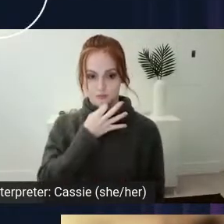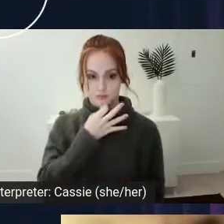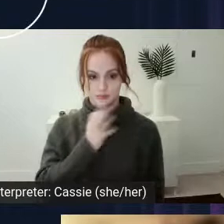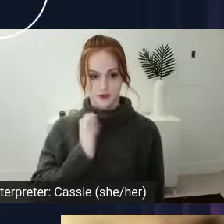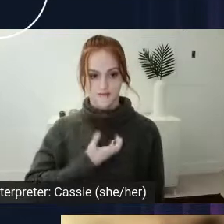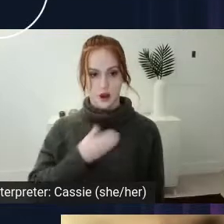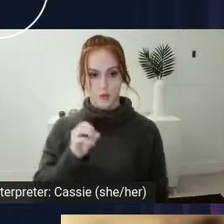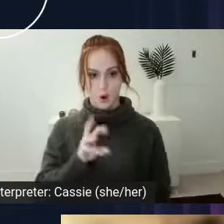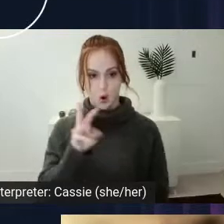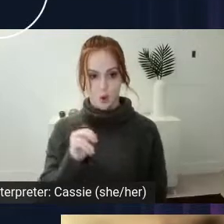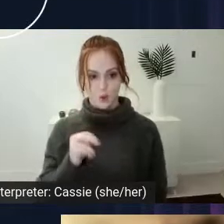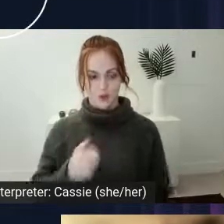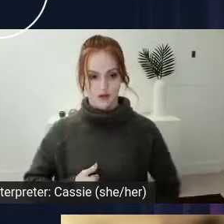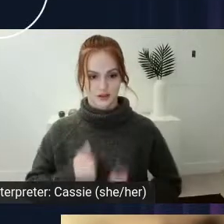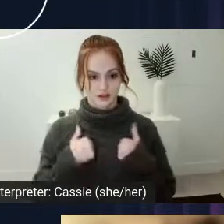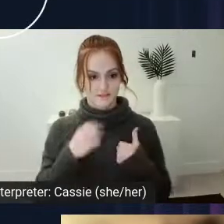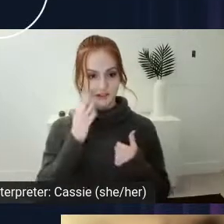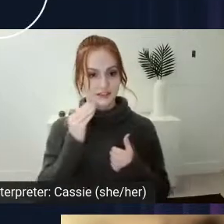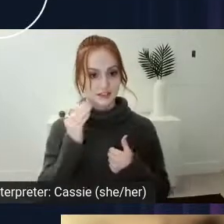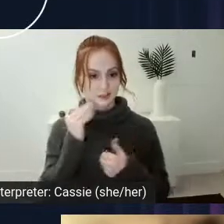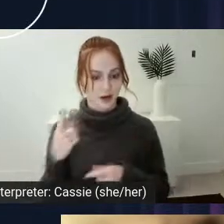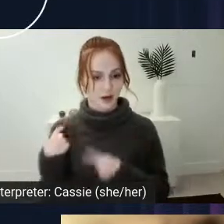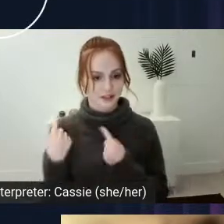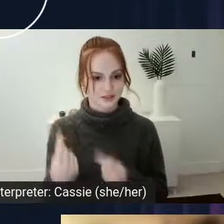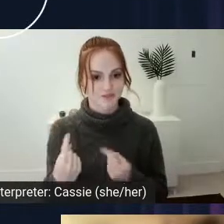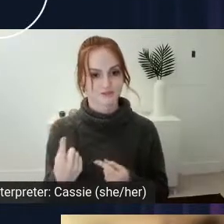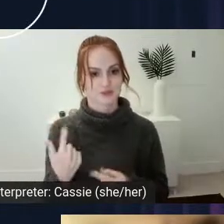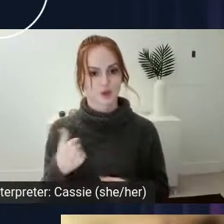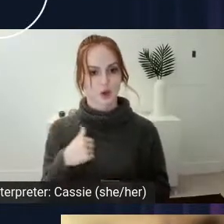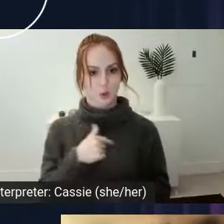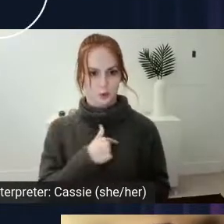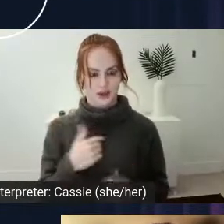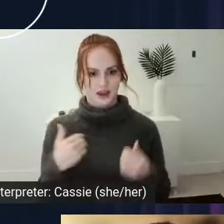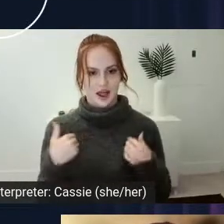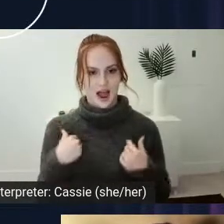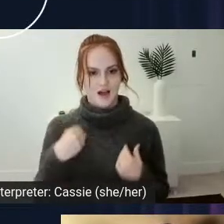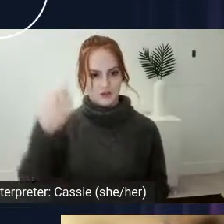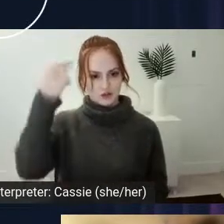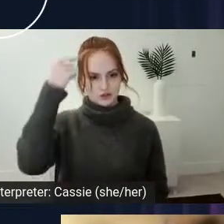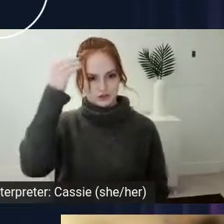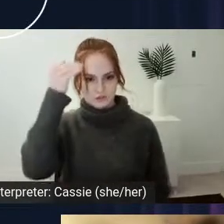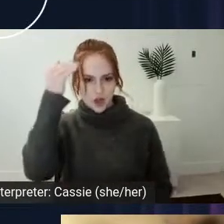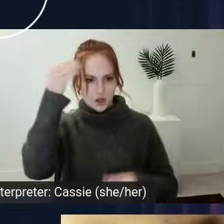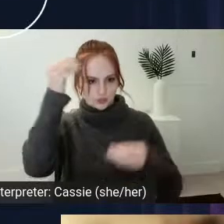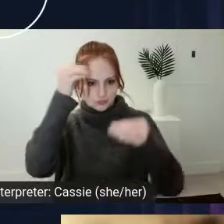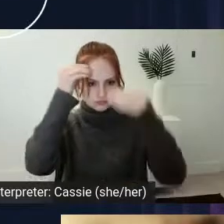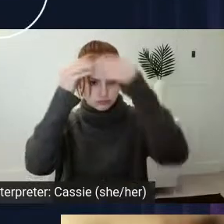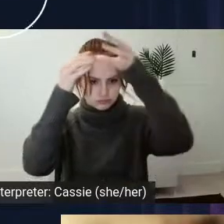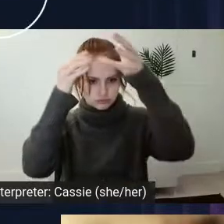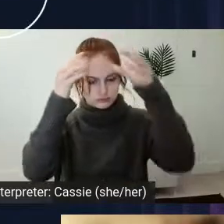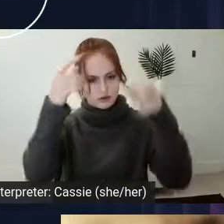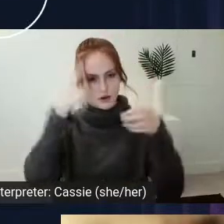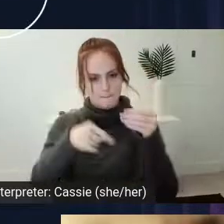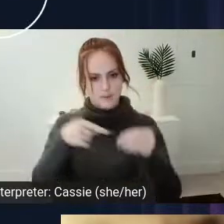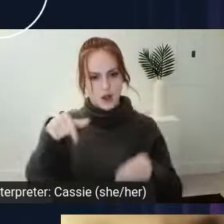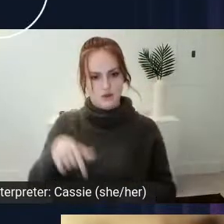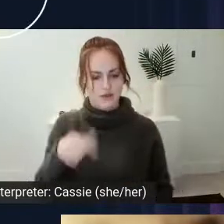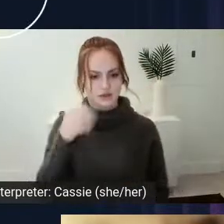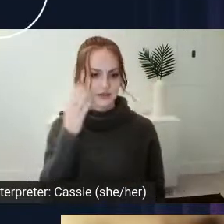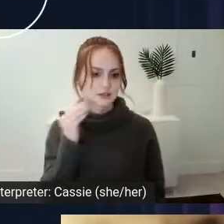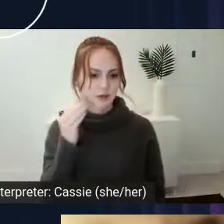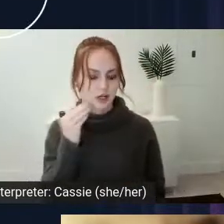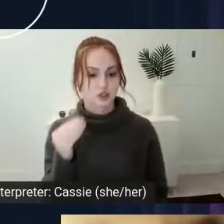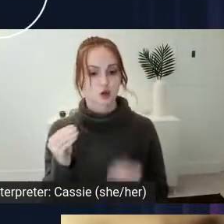own lived experiences, we come with the expertise for this. And the more that that framework